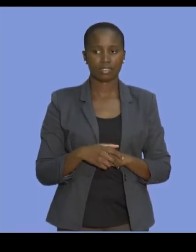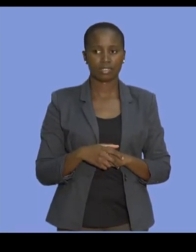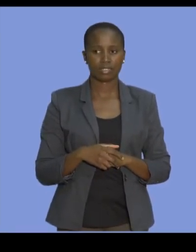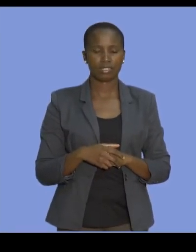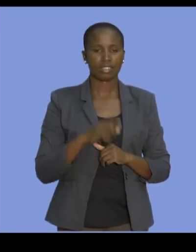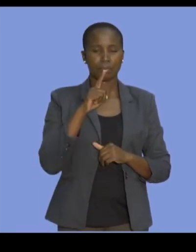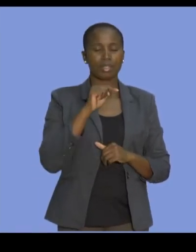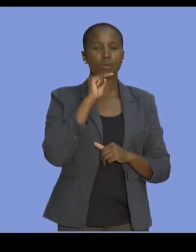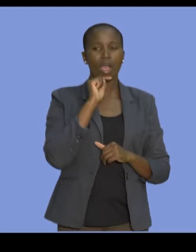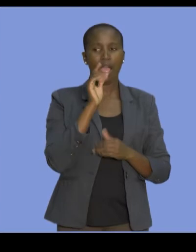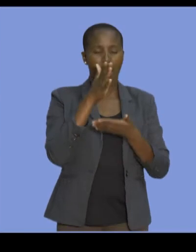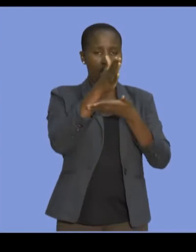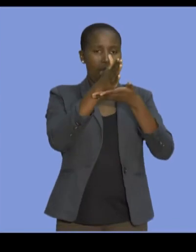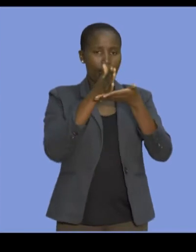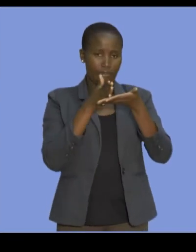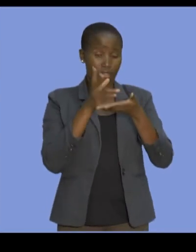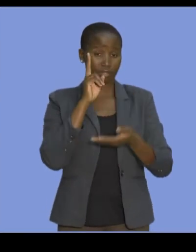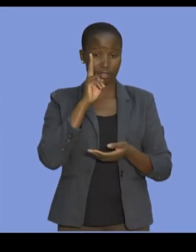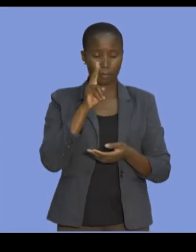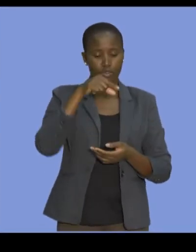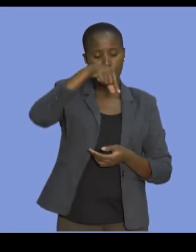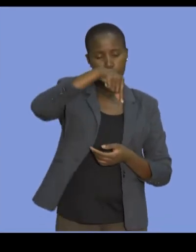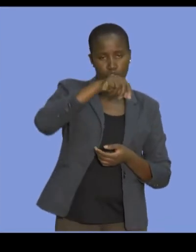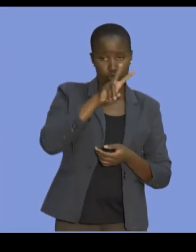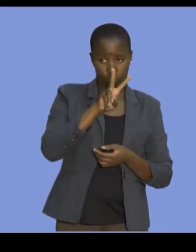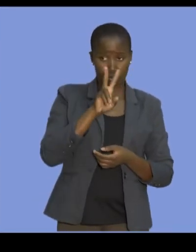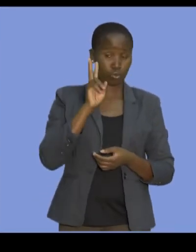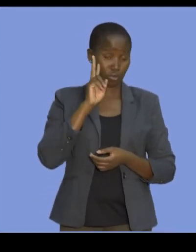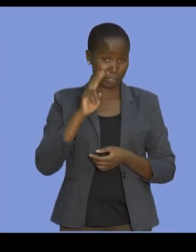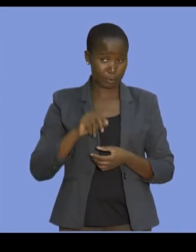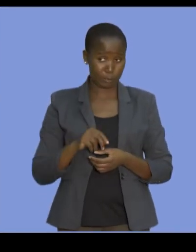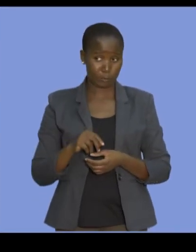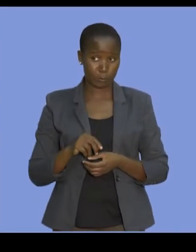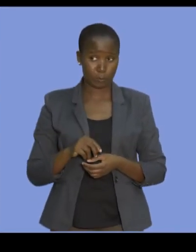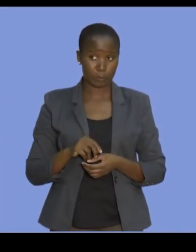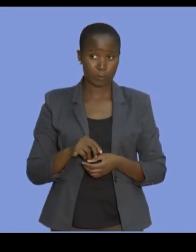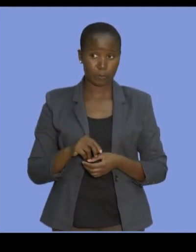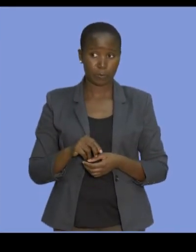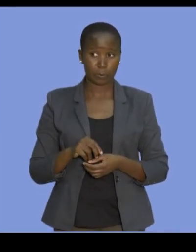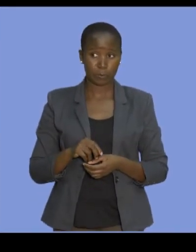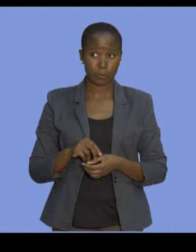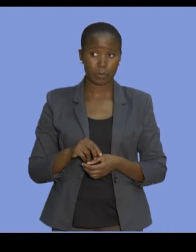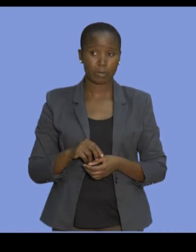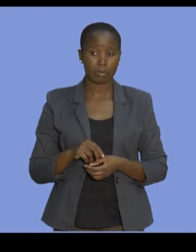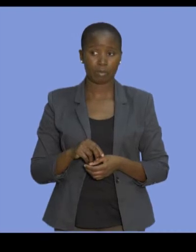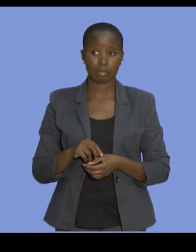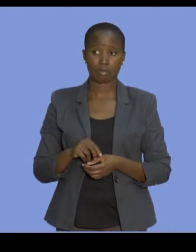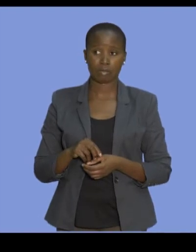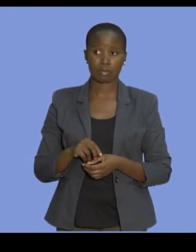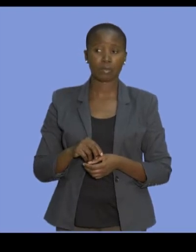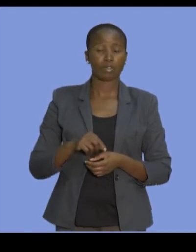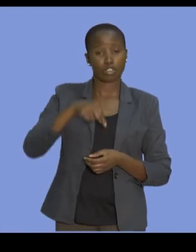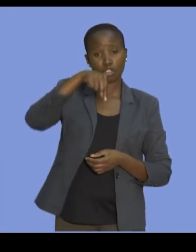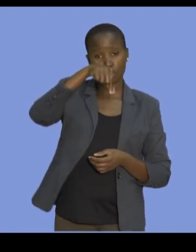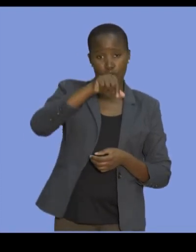halfway through. So if you look at Q2, let's do this actually. If you look at Q2,